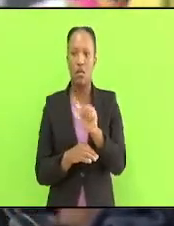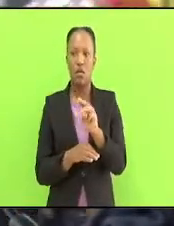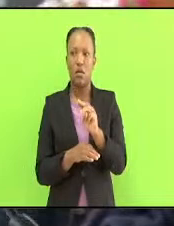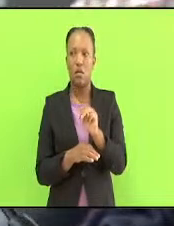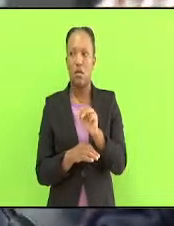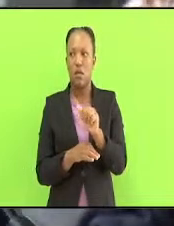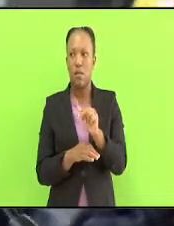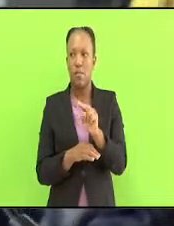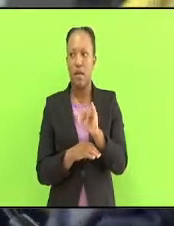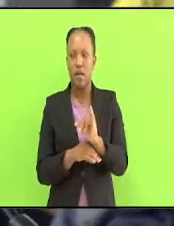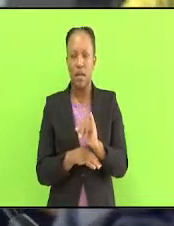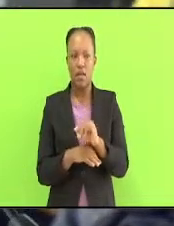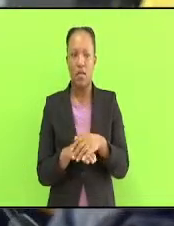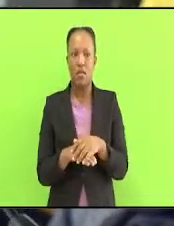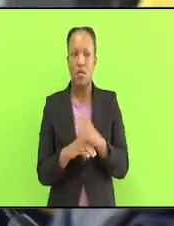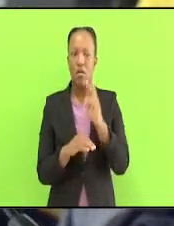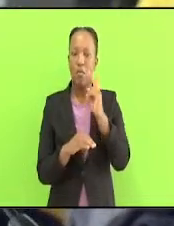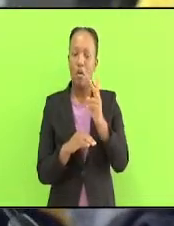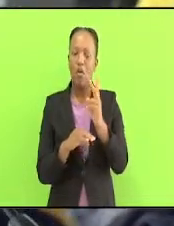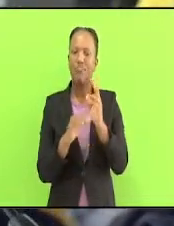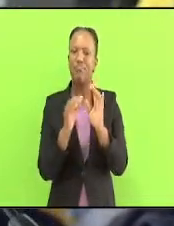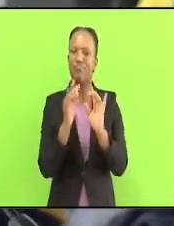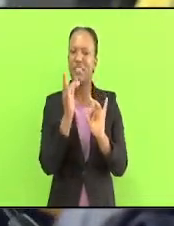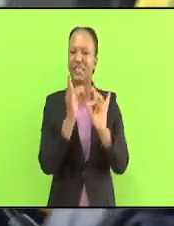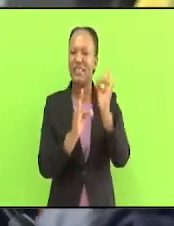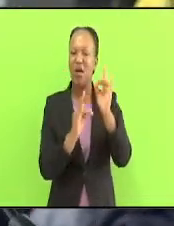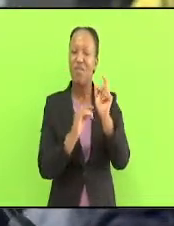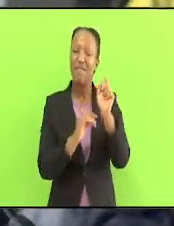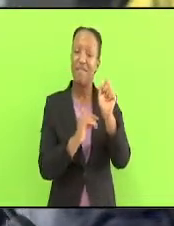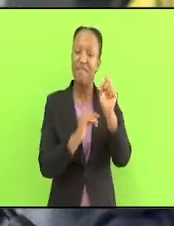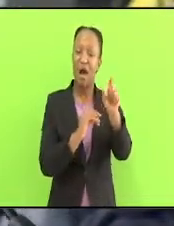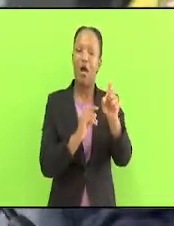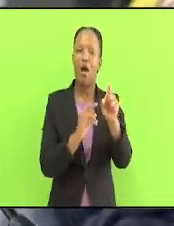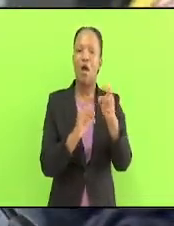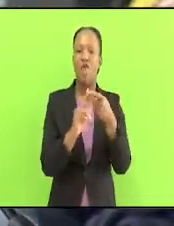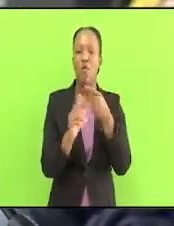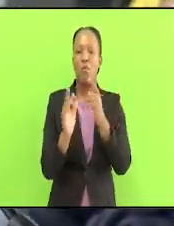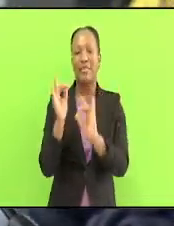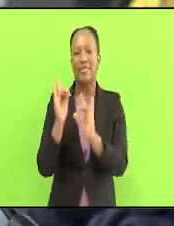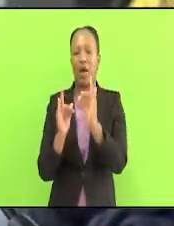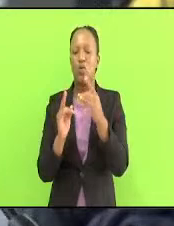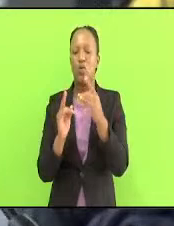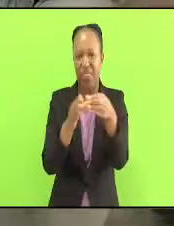ene rona makeishene a rona ke makeishene a kgakala le ditoropo.